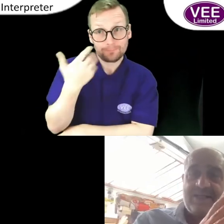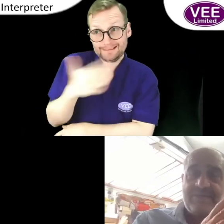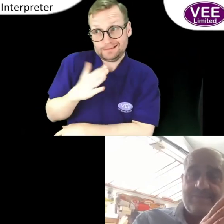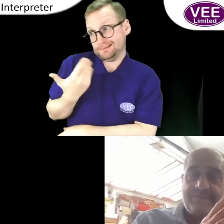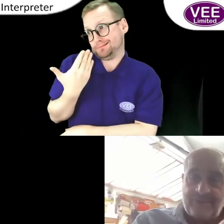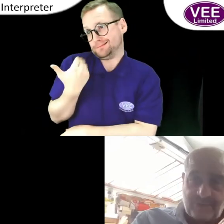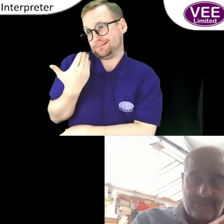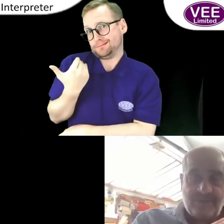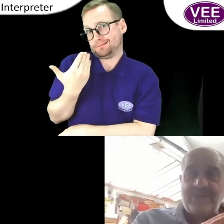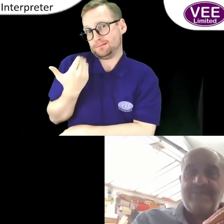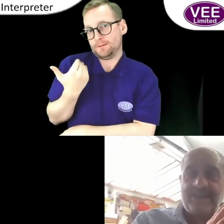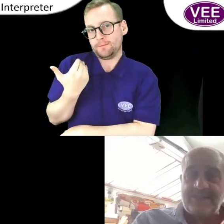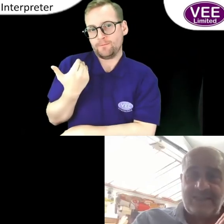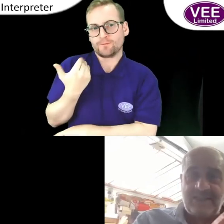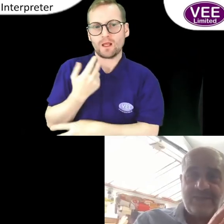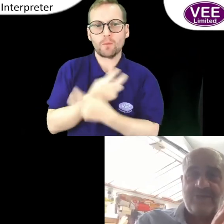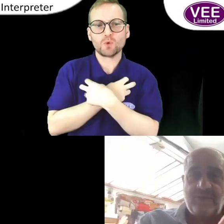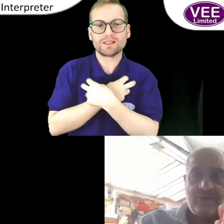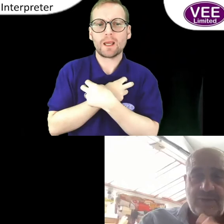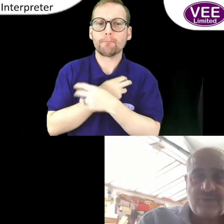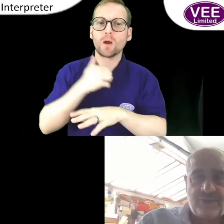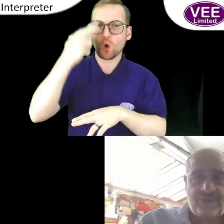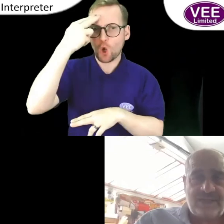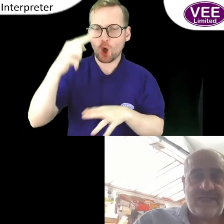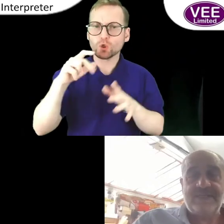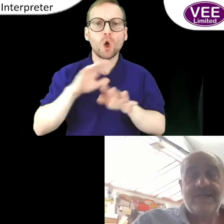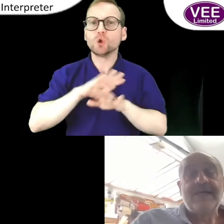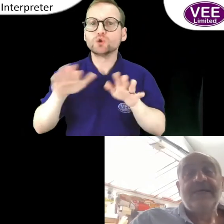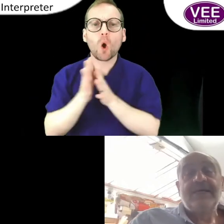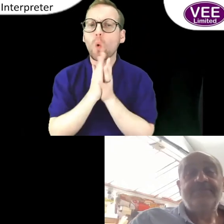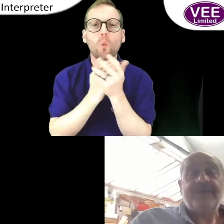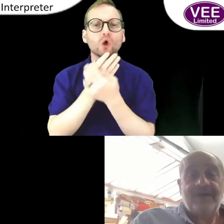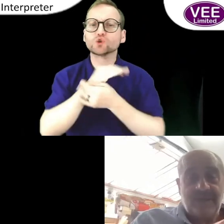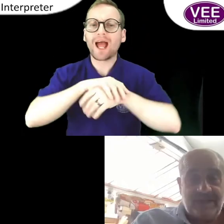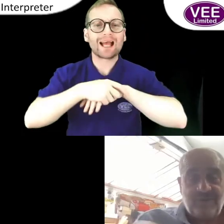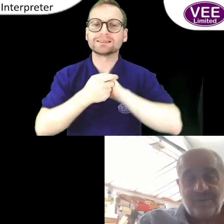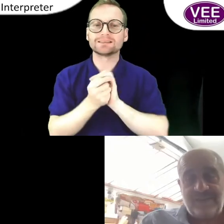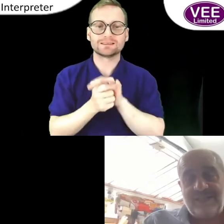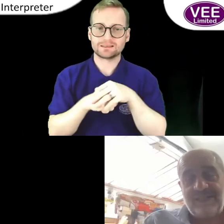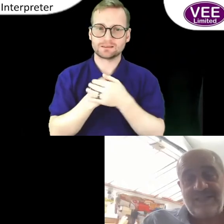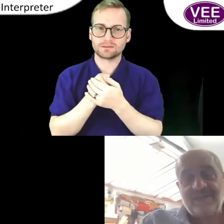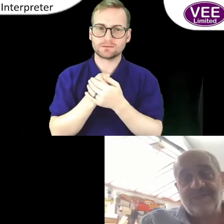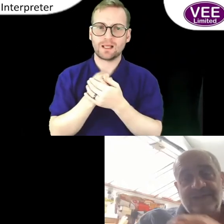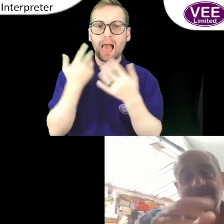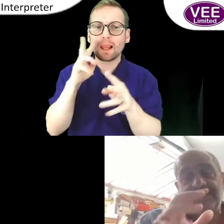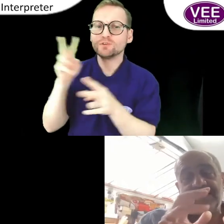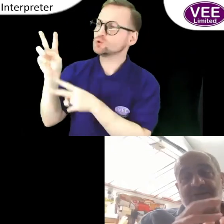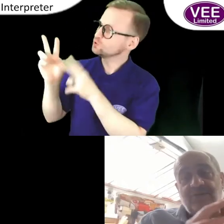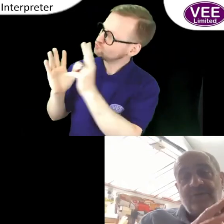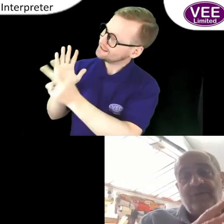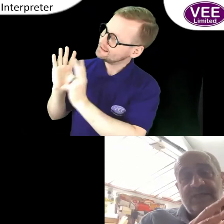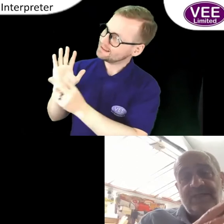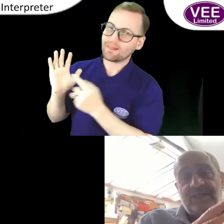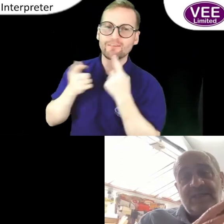at the Fitzwilliam Museum an installation called Don't Wash Your Hands. I will leave you to read the rest of it, but it